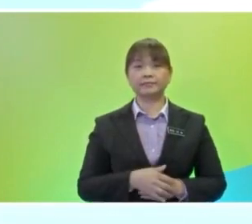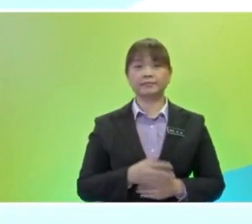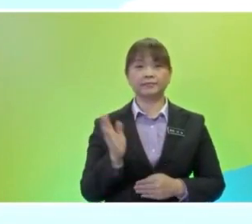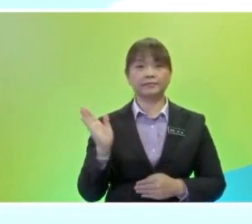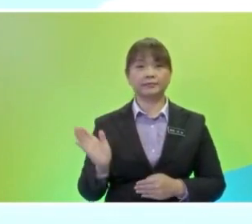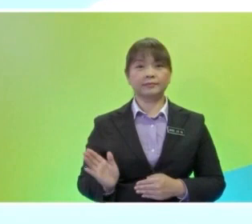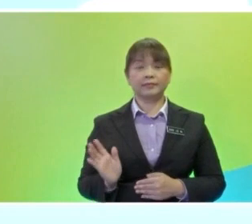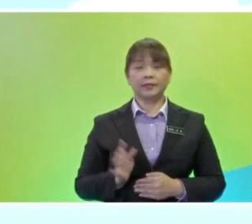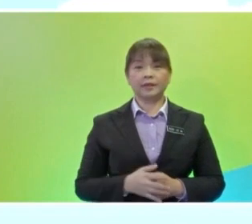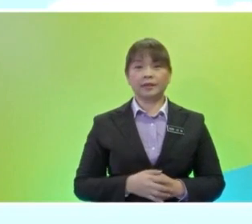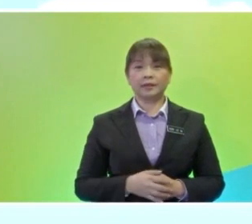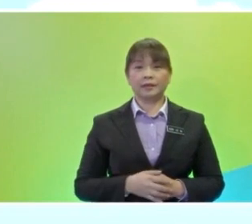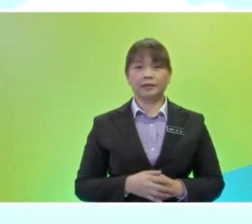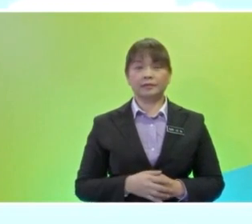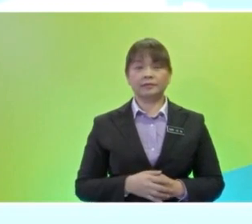Husna.